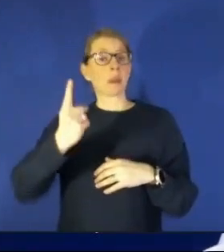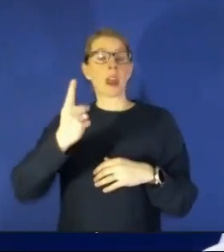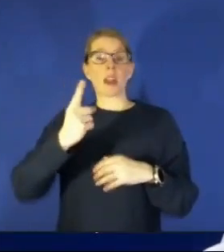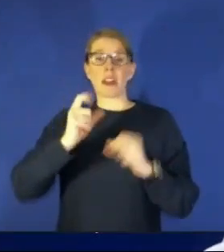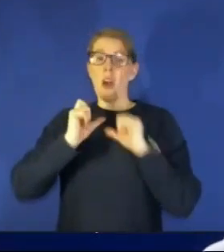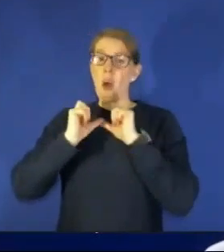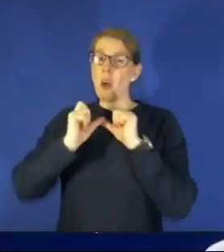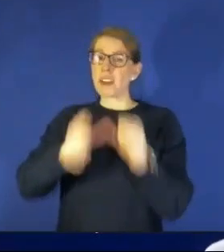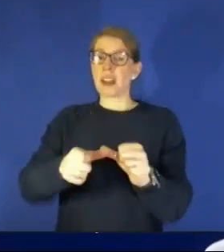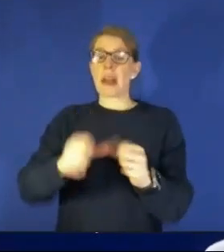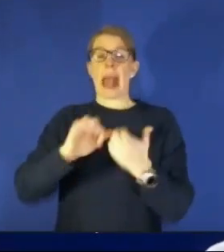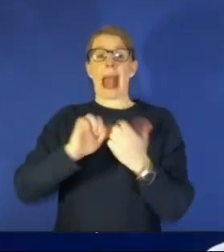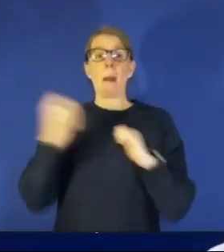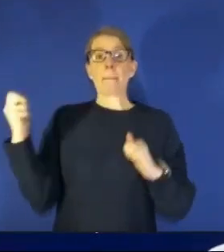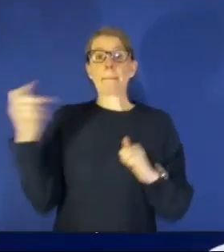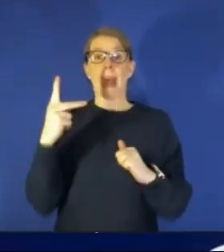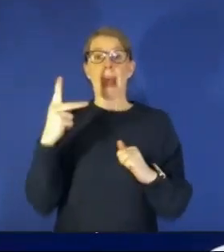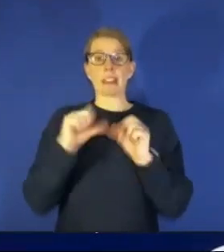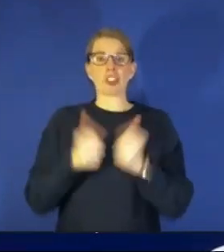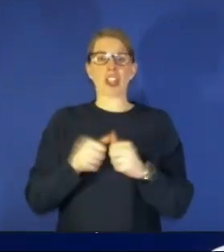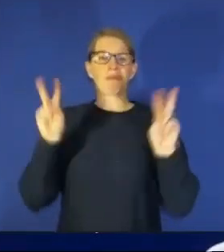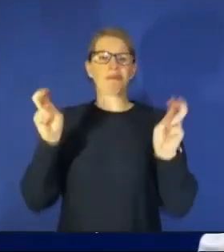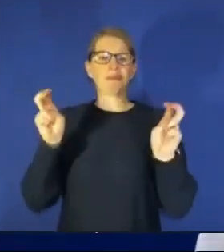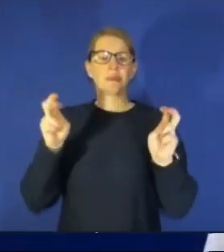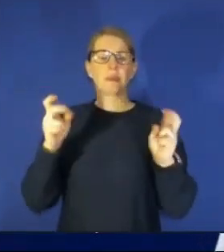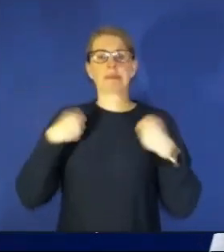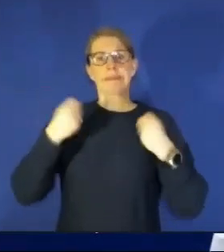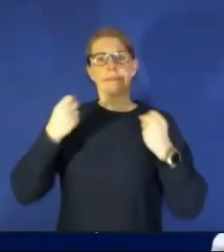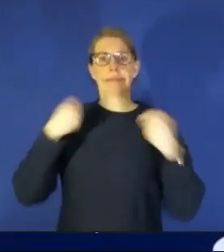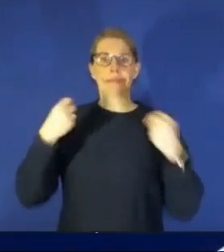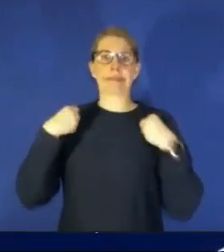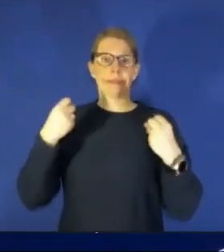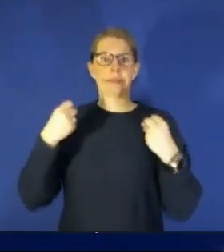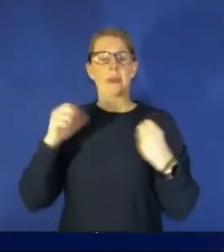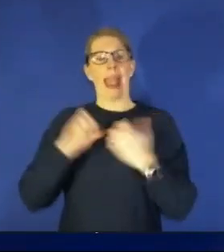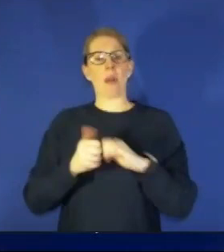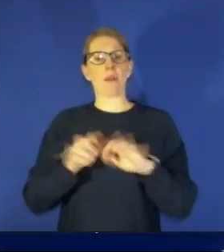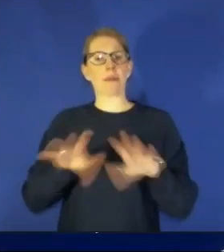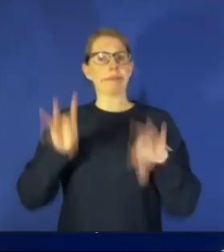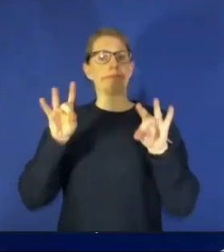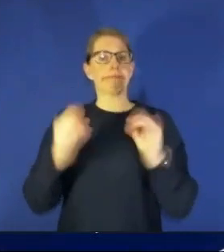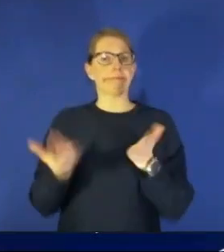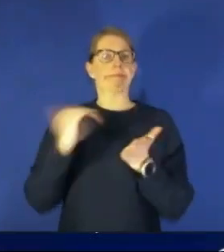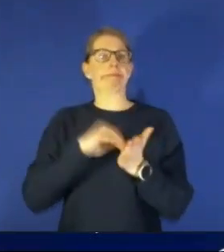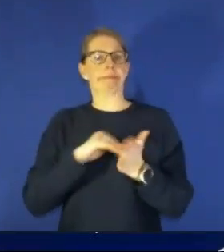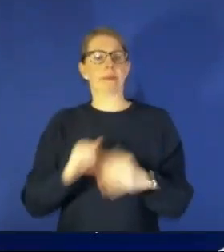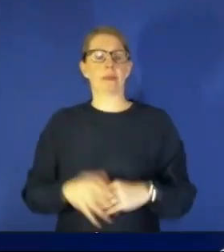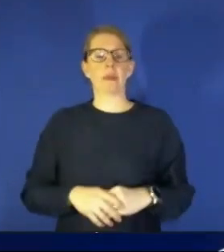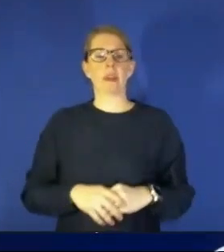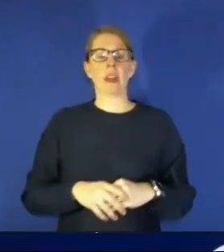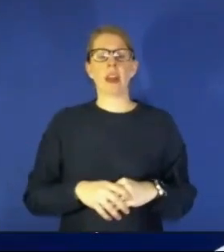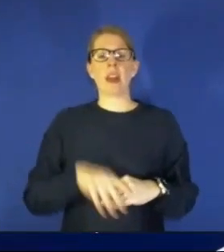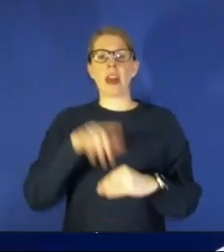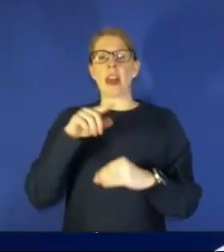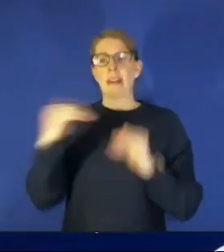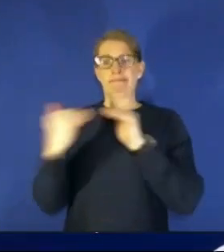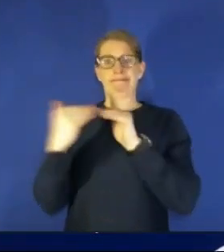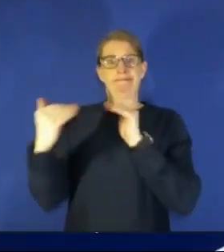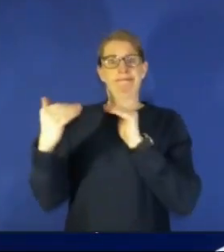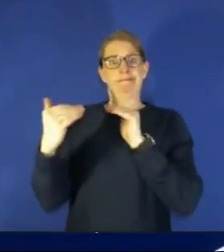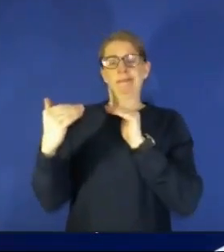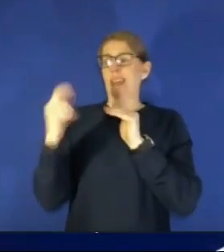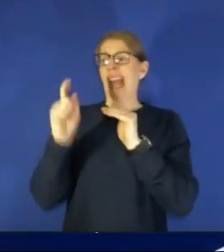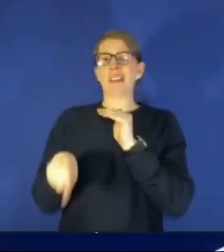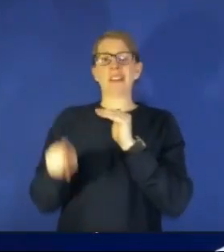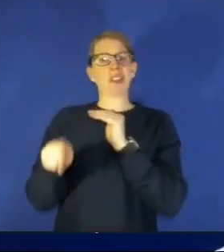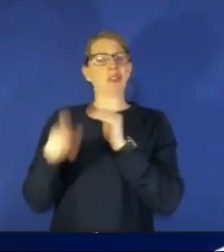when you either A, have never been in shape or you're just out of shape? And I think what Dr. Kalender-Rich says, right, you've got to meet it where you are. And so if